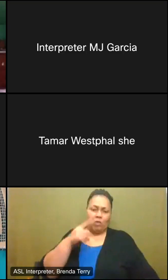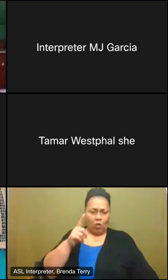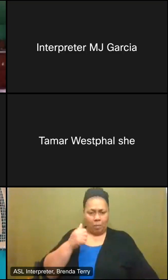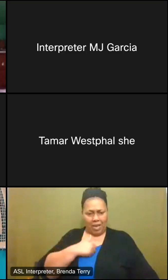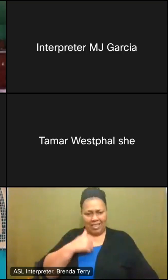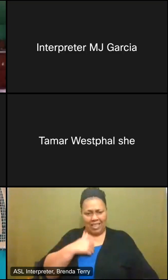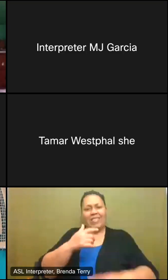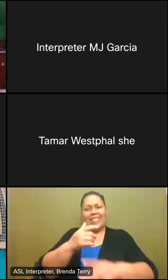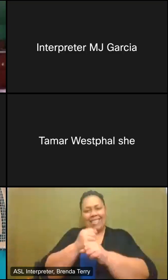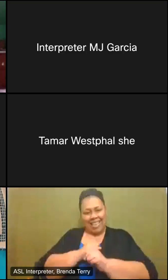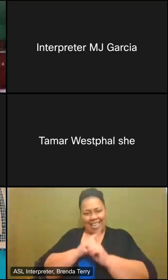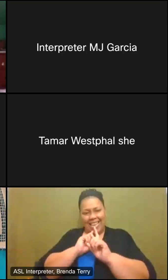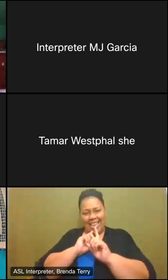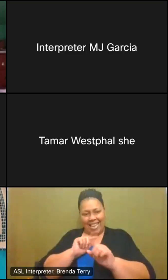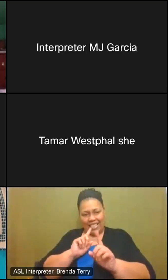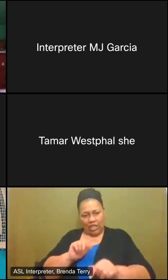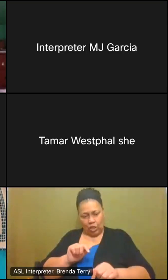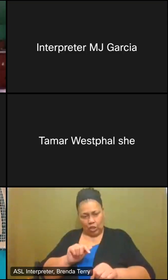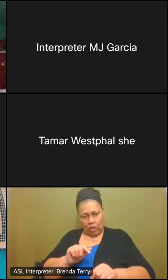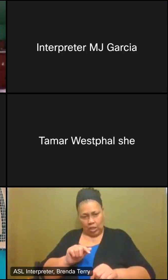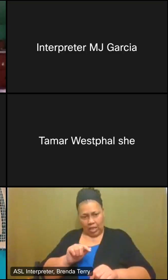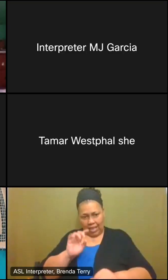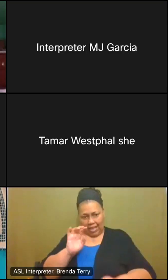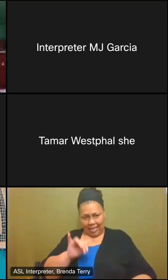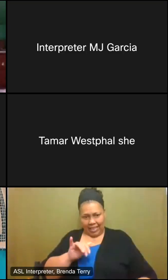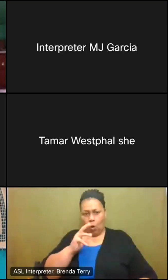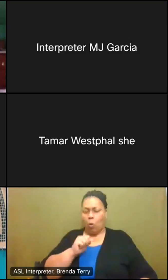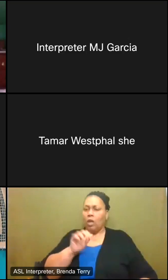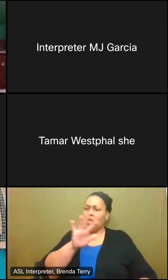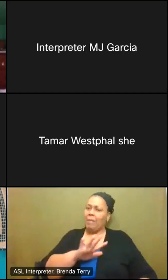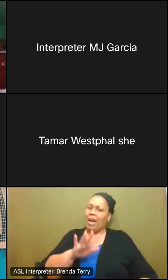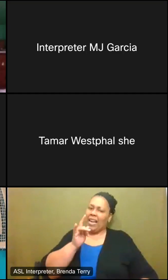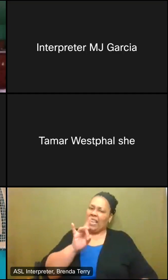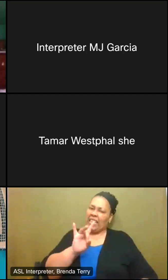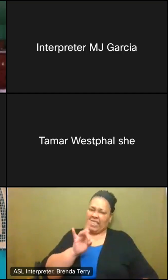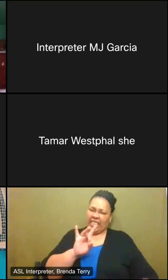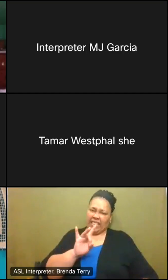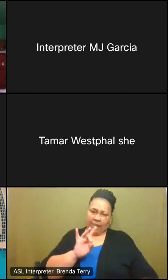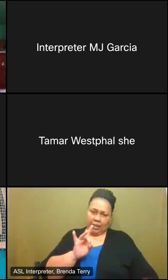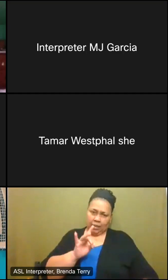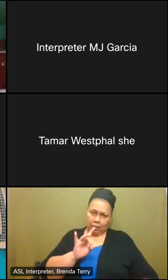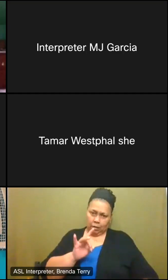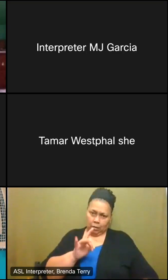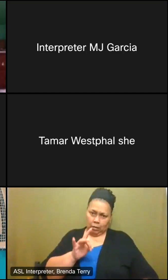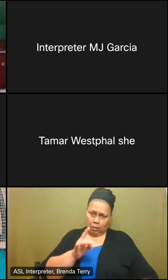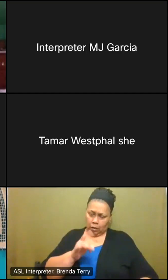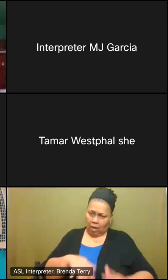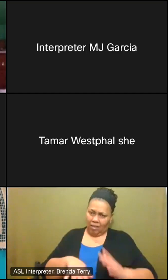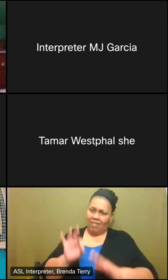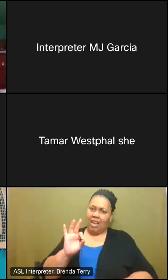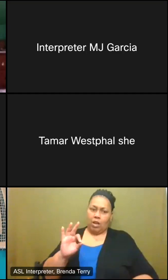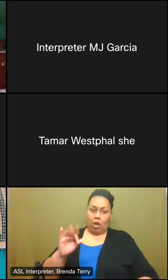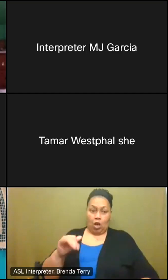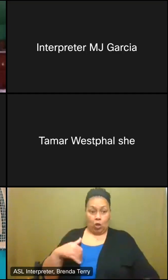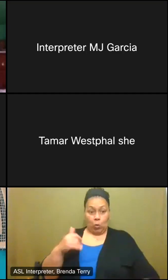So, as far as the timeline, so that's at like 18. I discovered a youth peer advocate